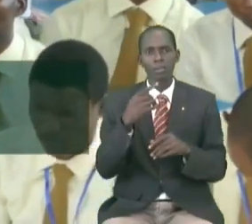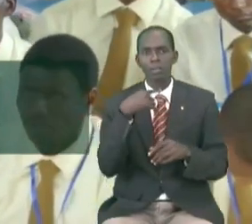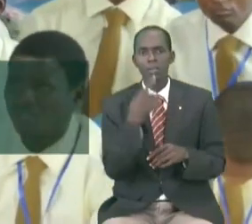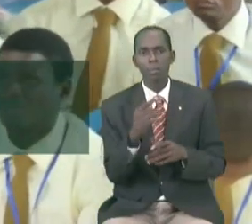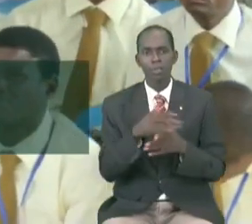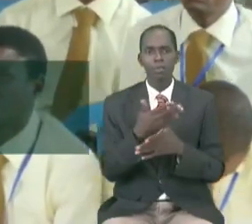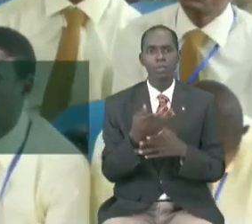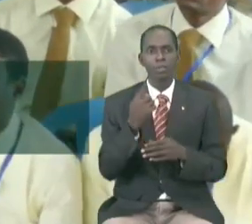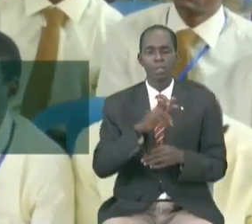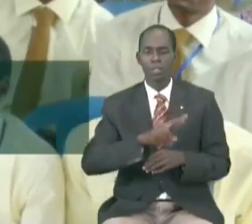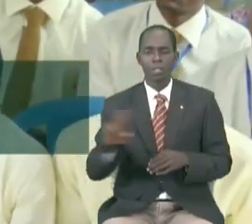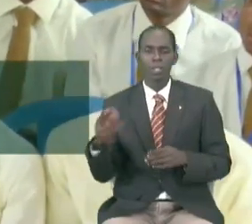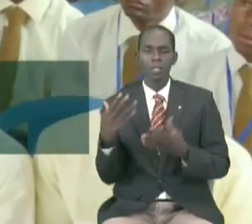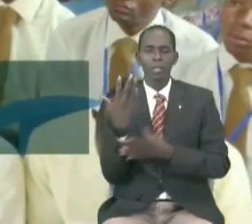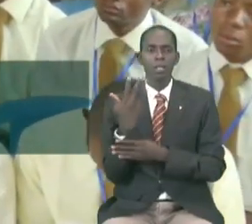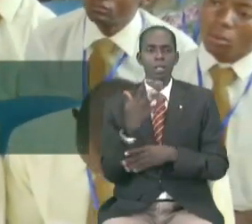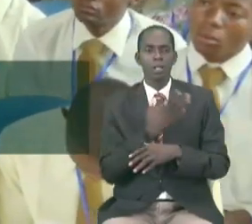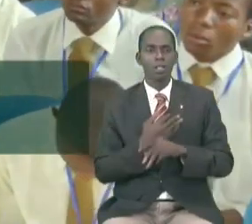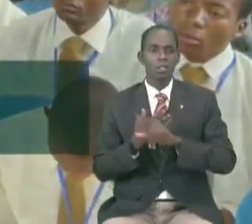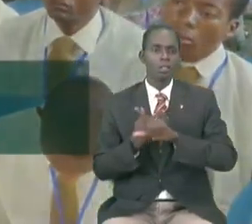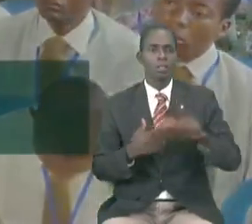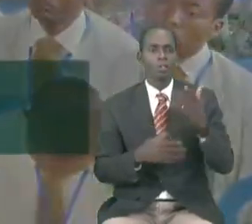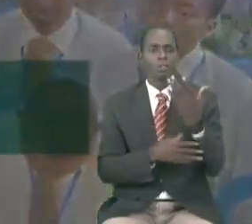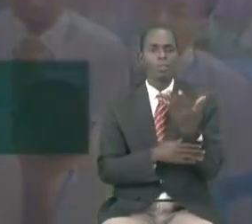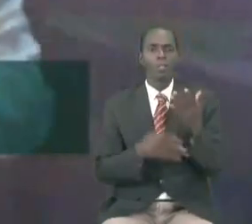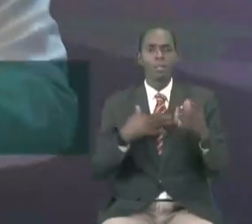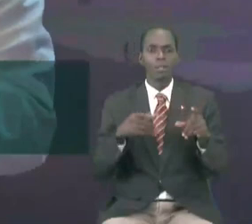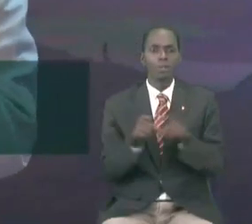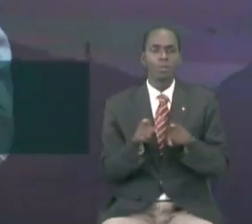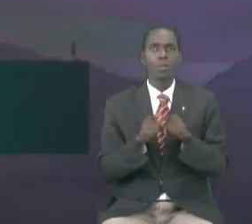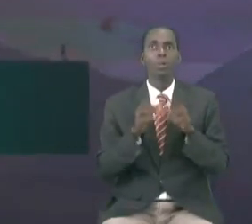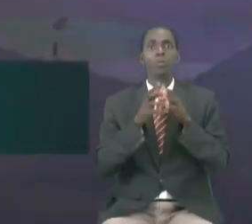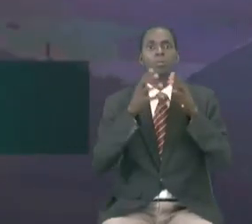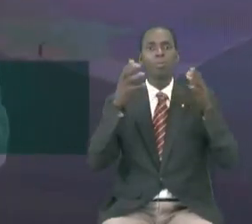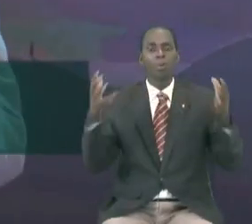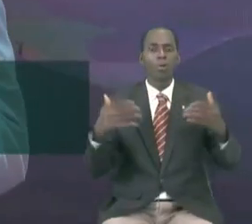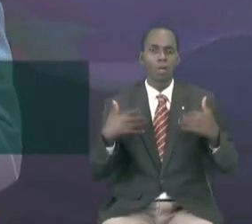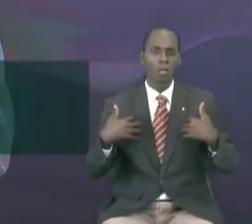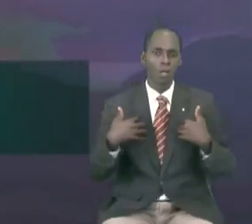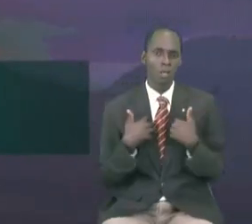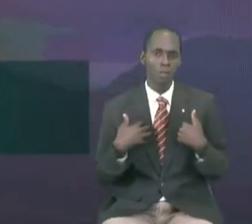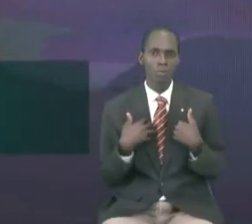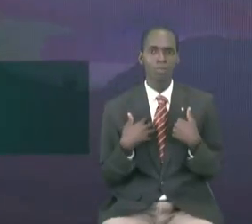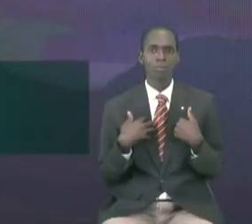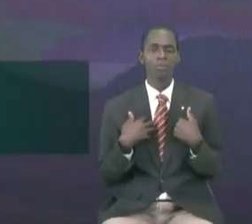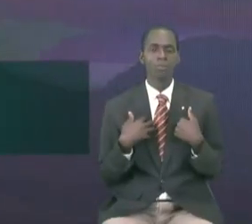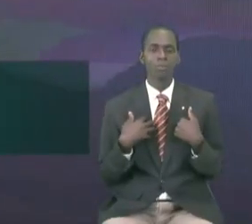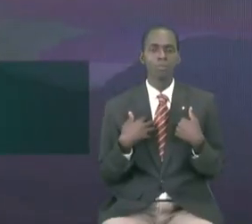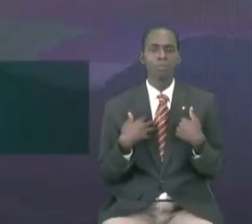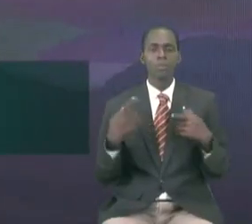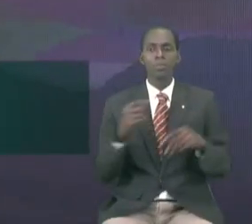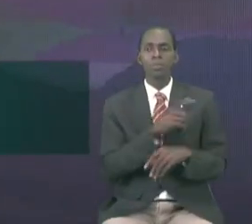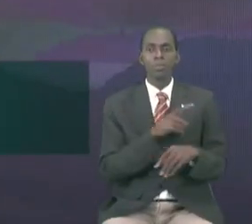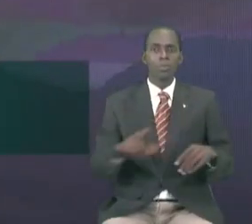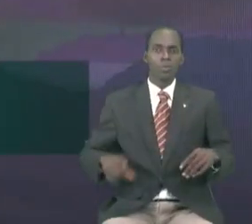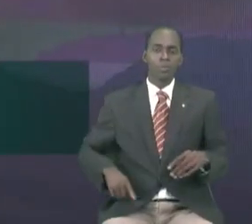The book finishes with a question. You will see from the beginning the call of